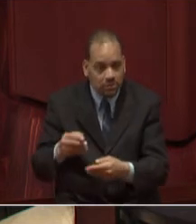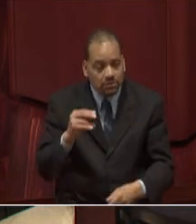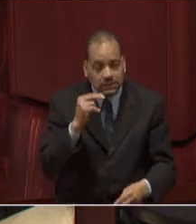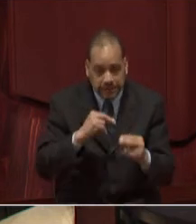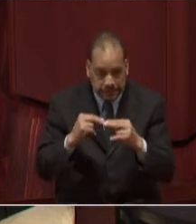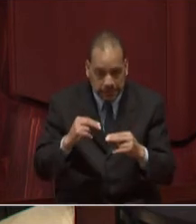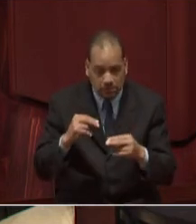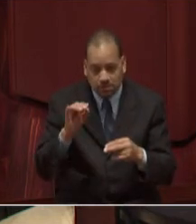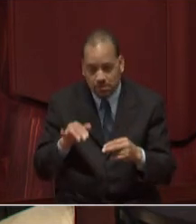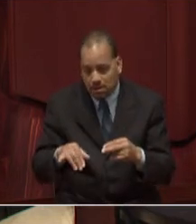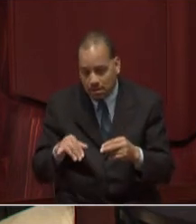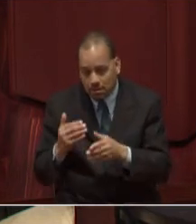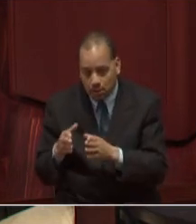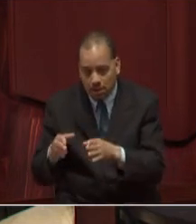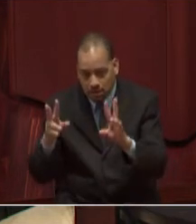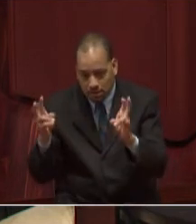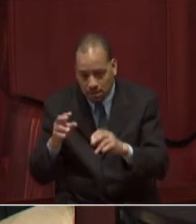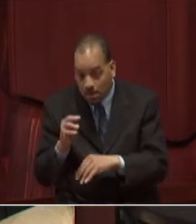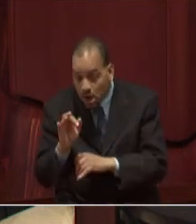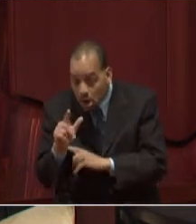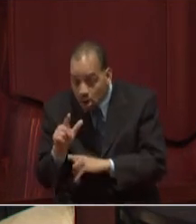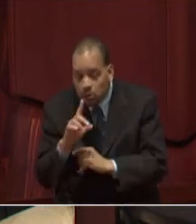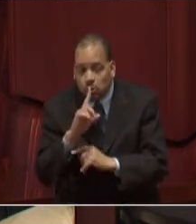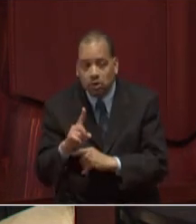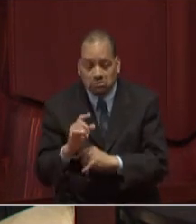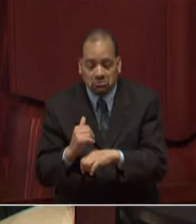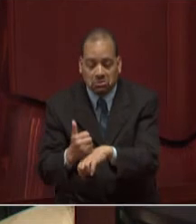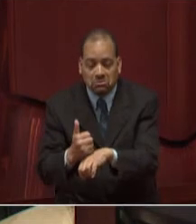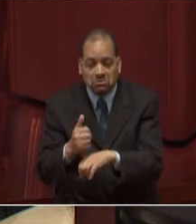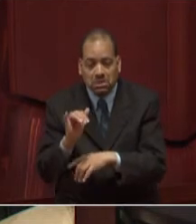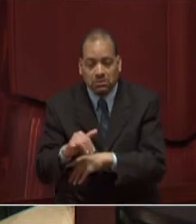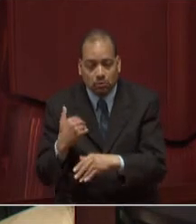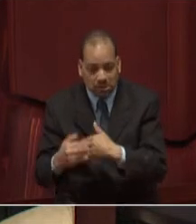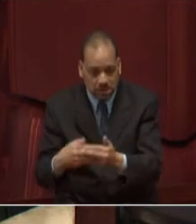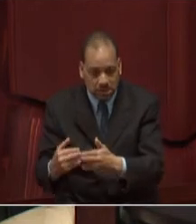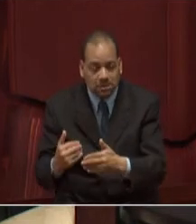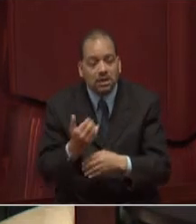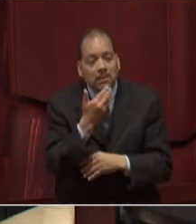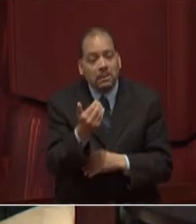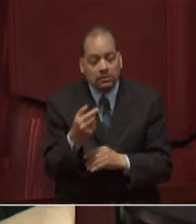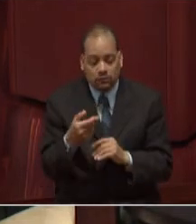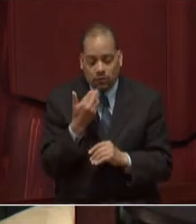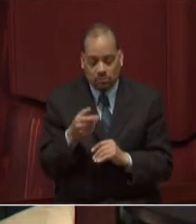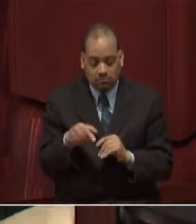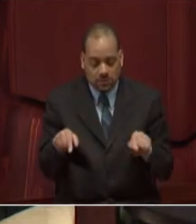really established that process that would get the best from the bureaucracy, including the